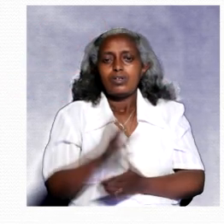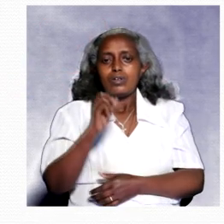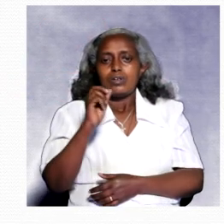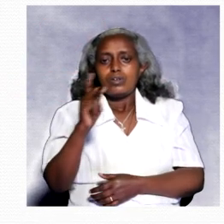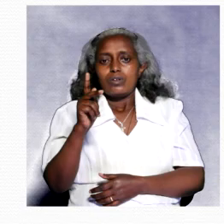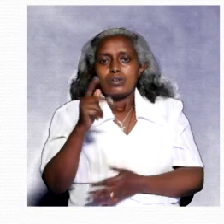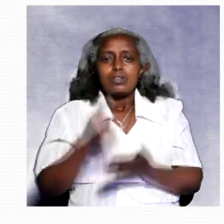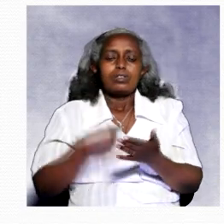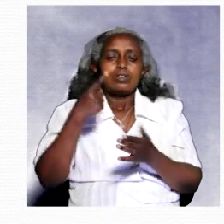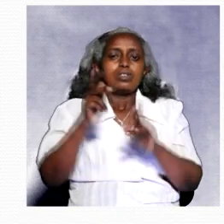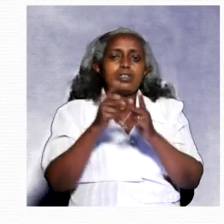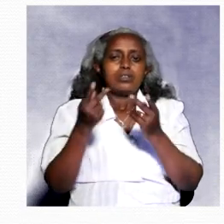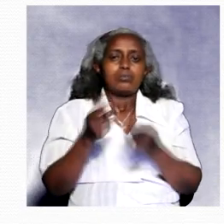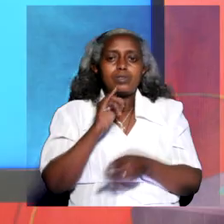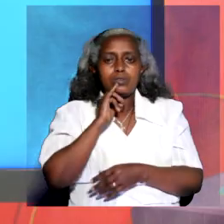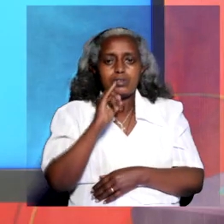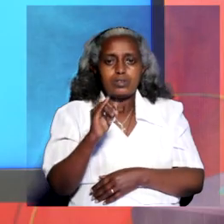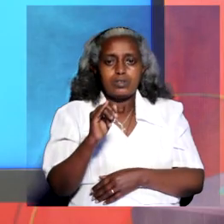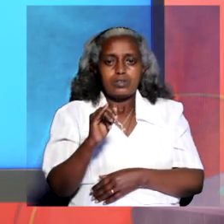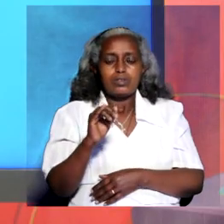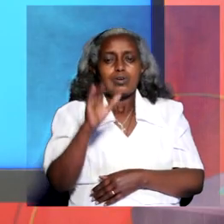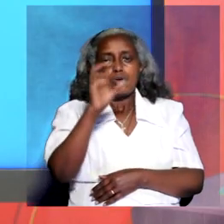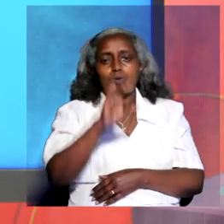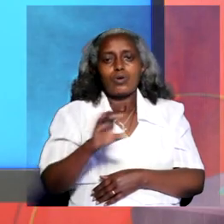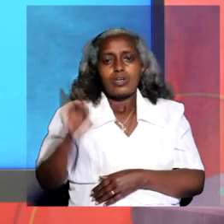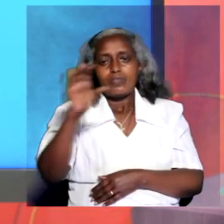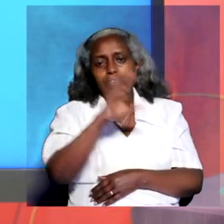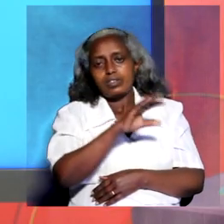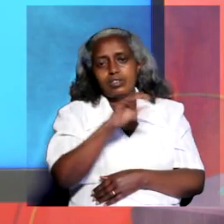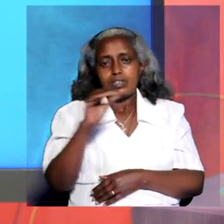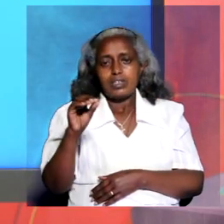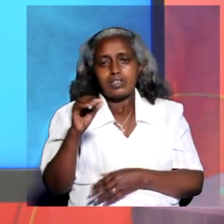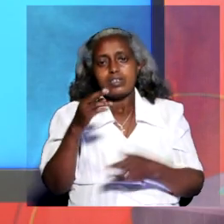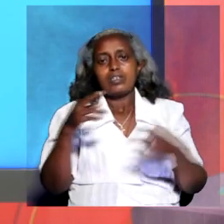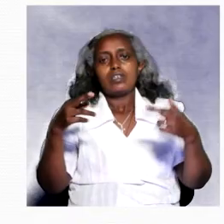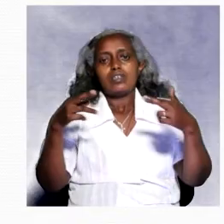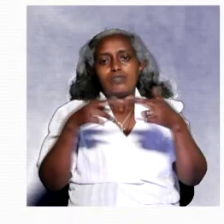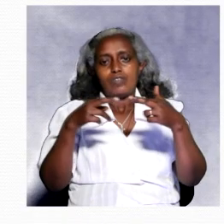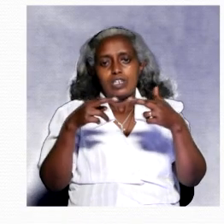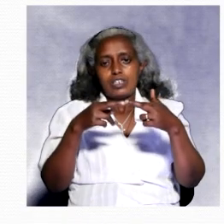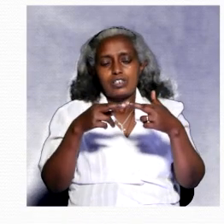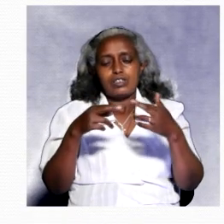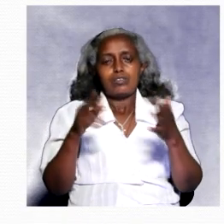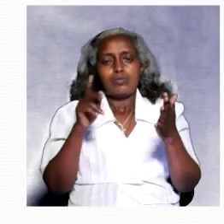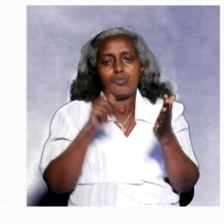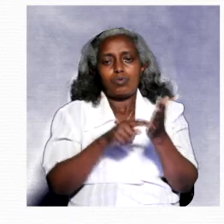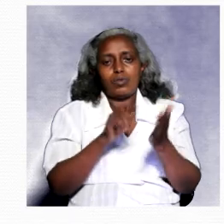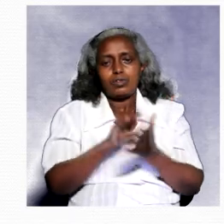Okay. The next part is concavity and inflection point.